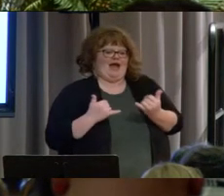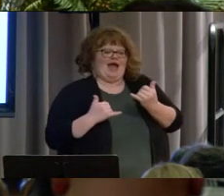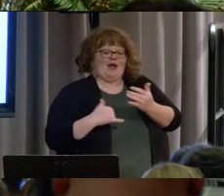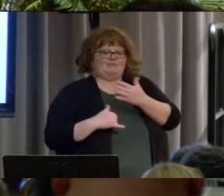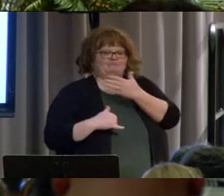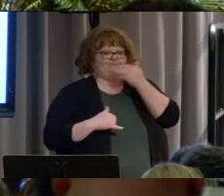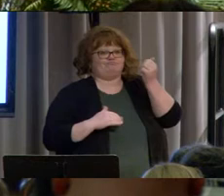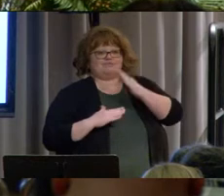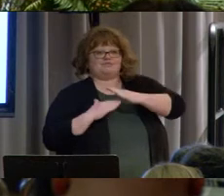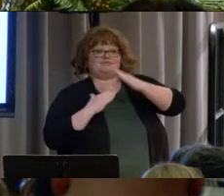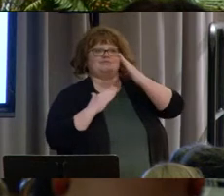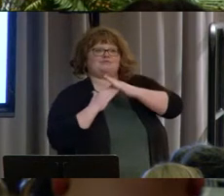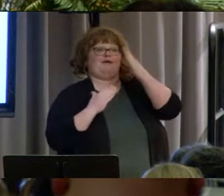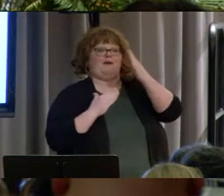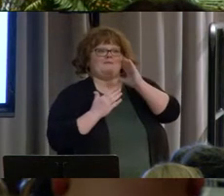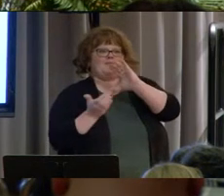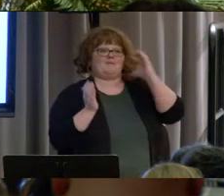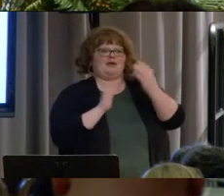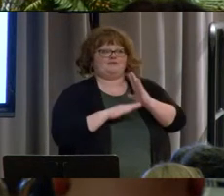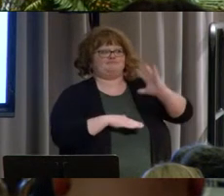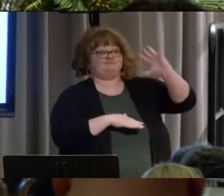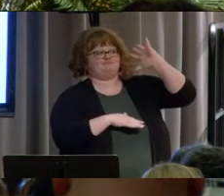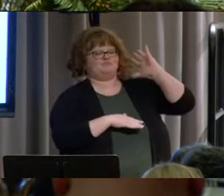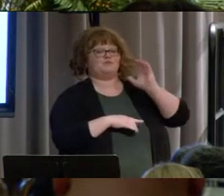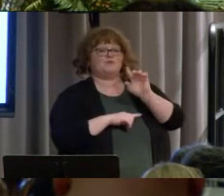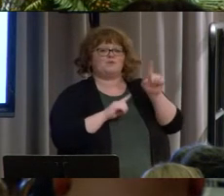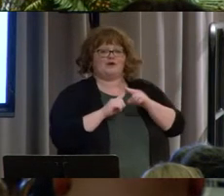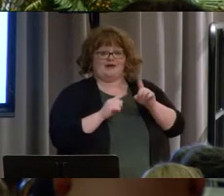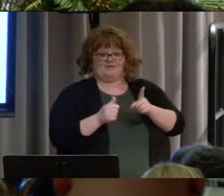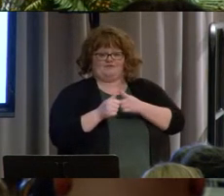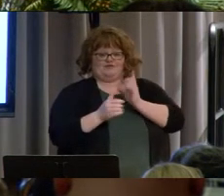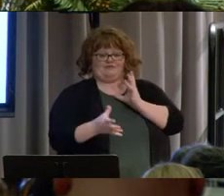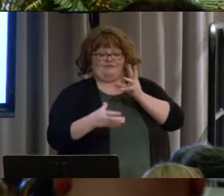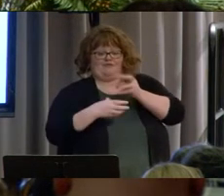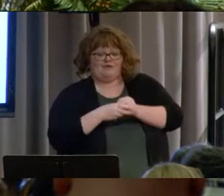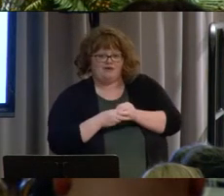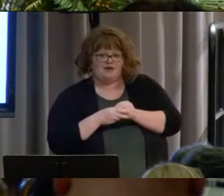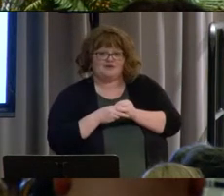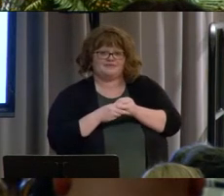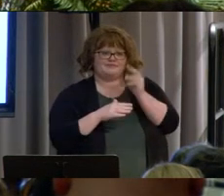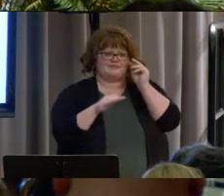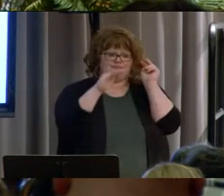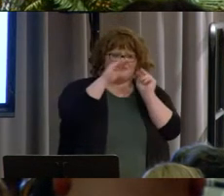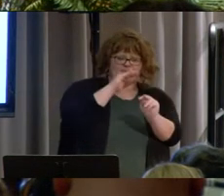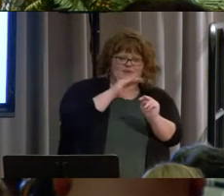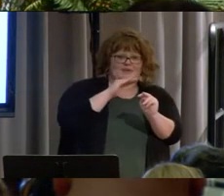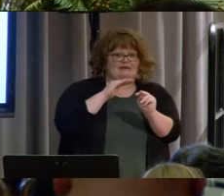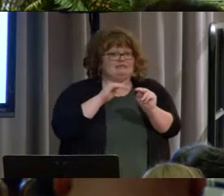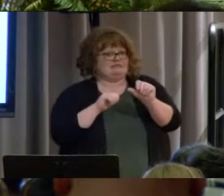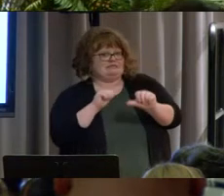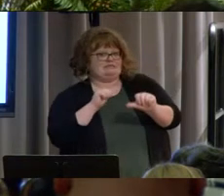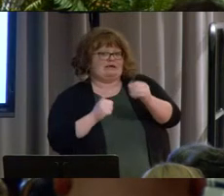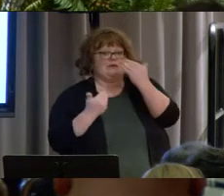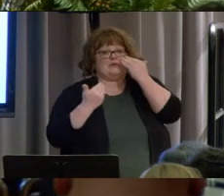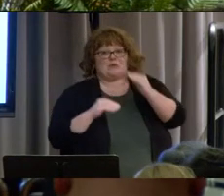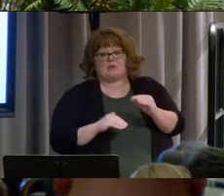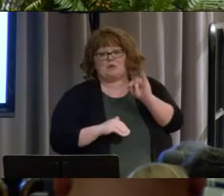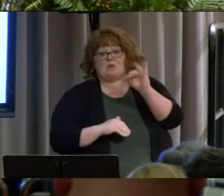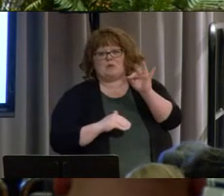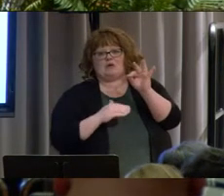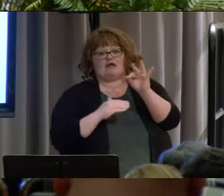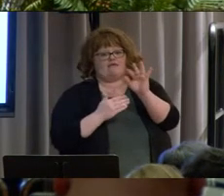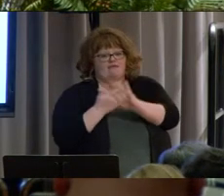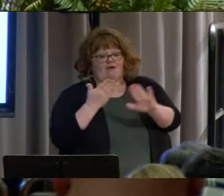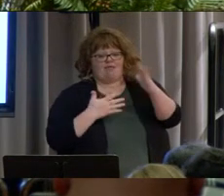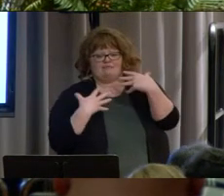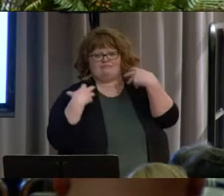I have to tell you, when I first got involved in higher education, I wasn't so sure of what my life would be like or how resilient higher education